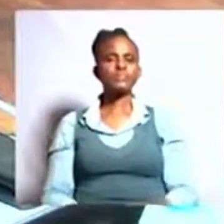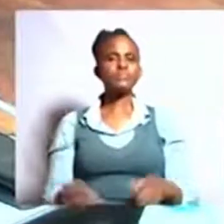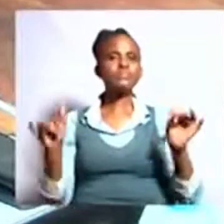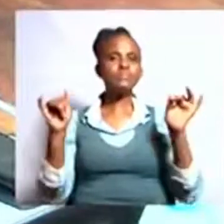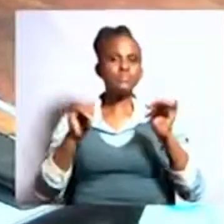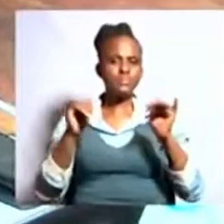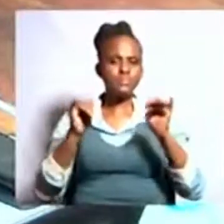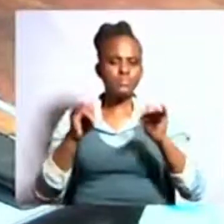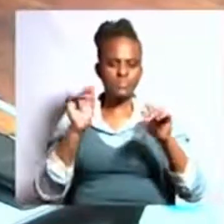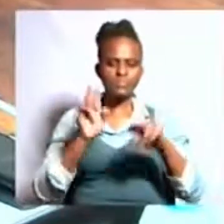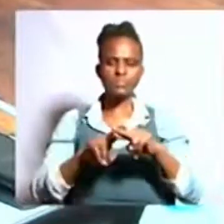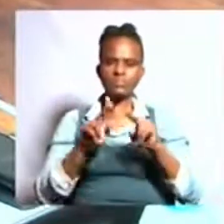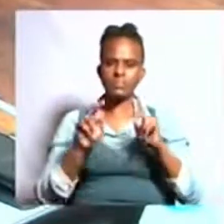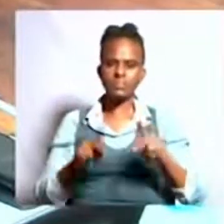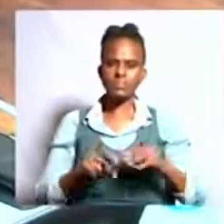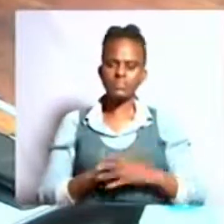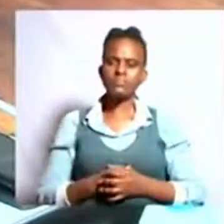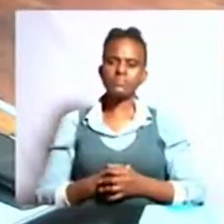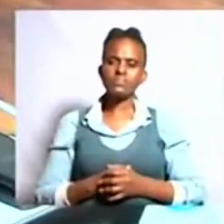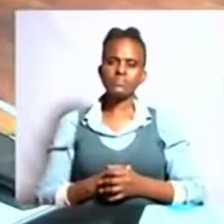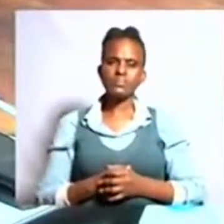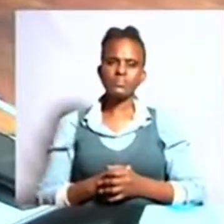Yes, Chair.